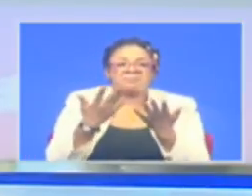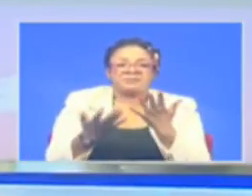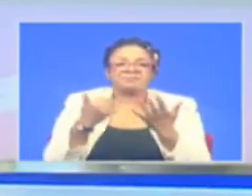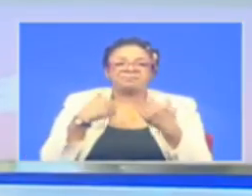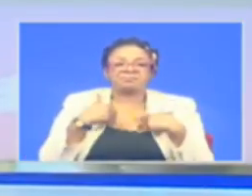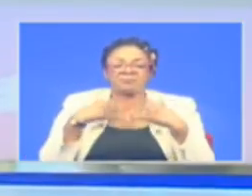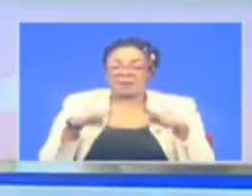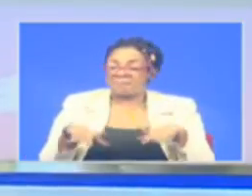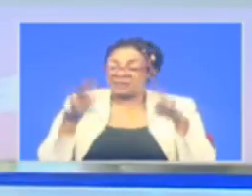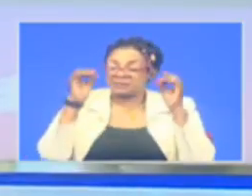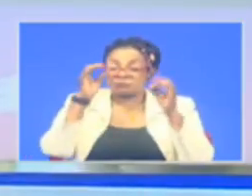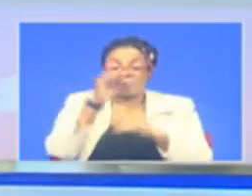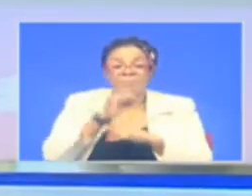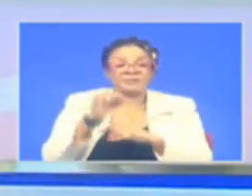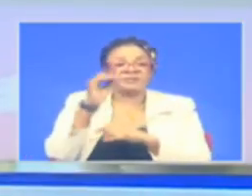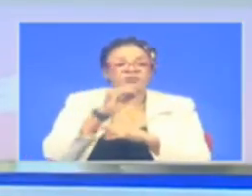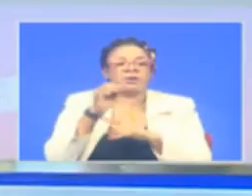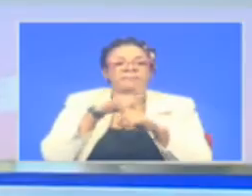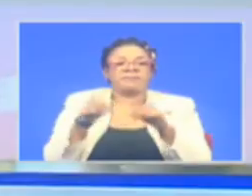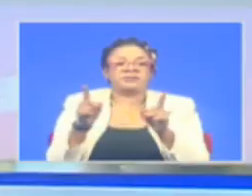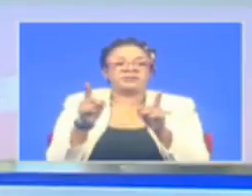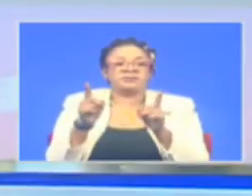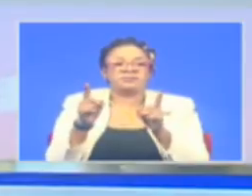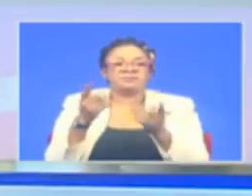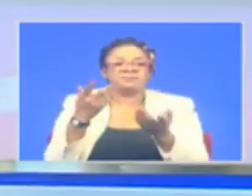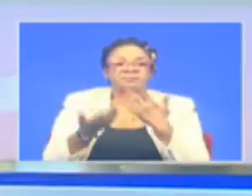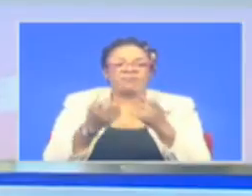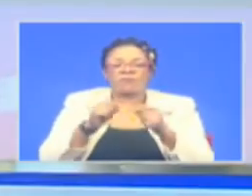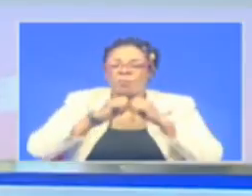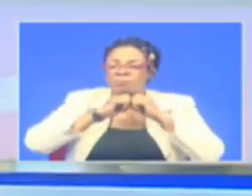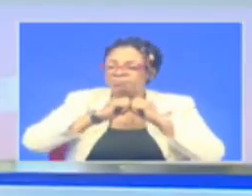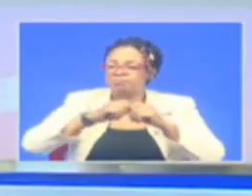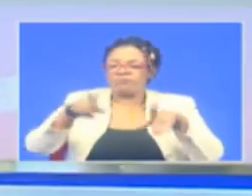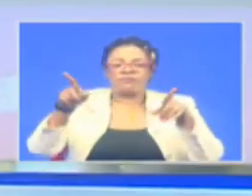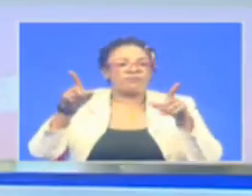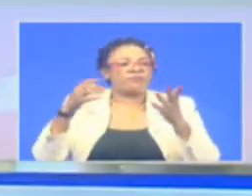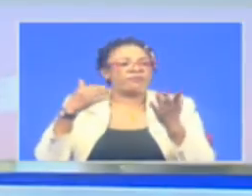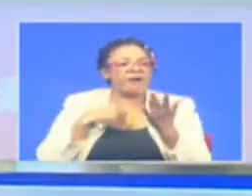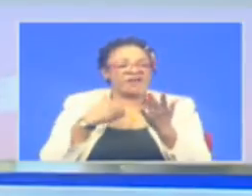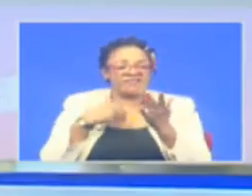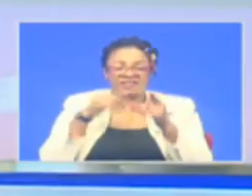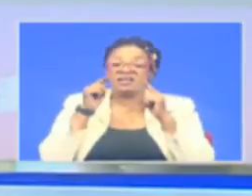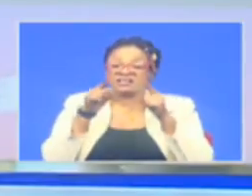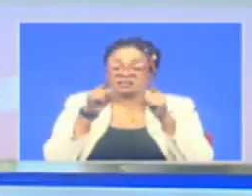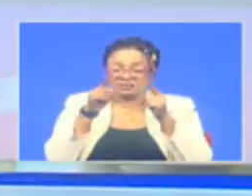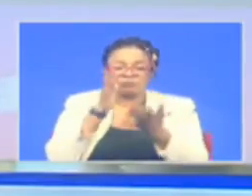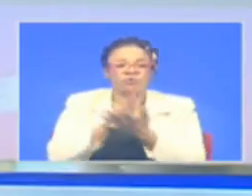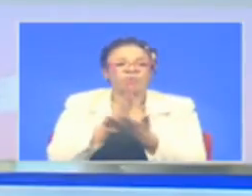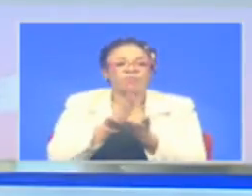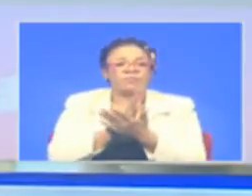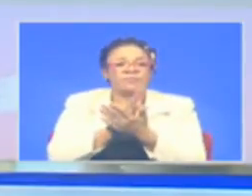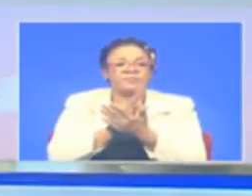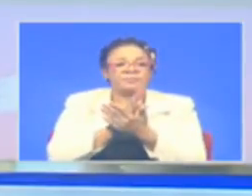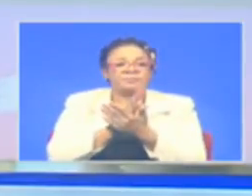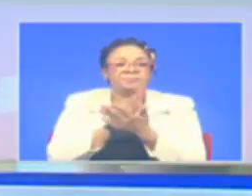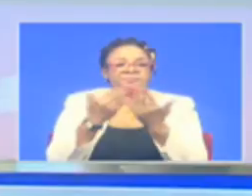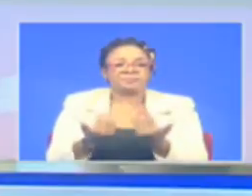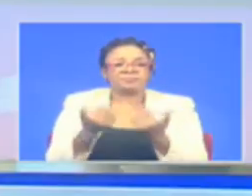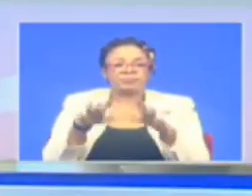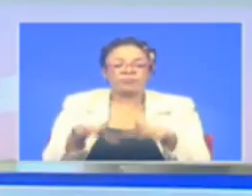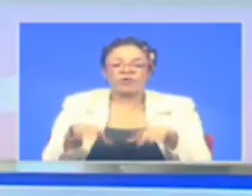but clearly that video has gone viral and has received criticism. All right, elsewhere now, finding